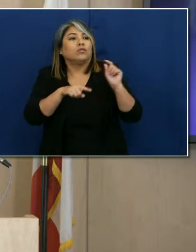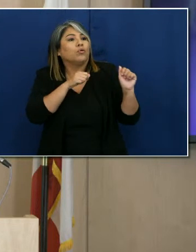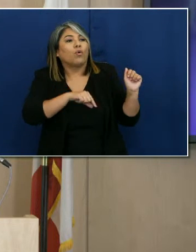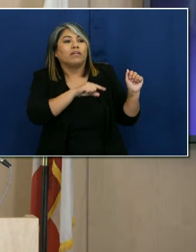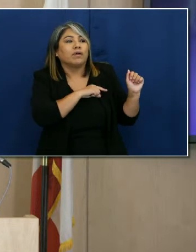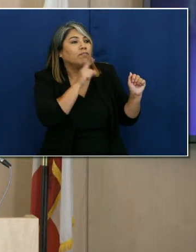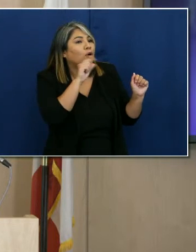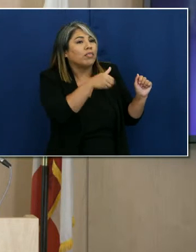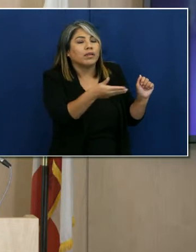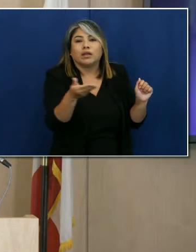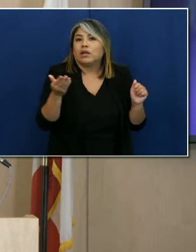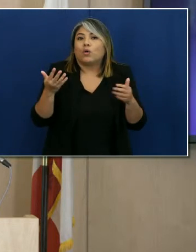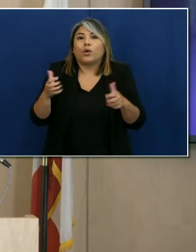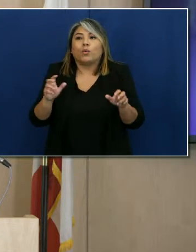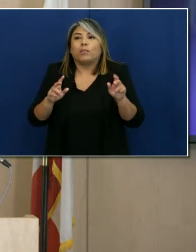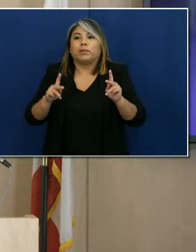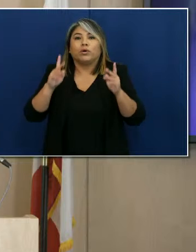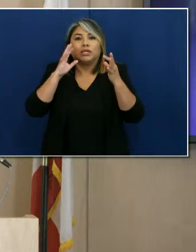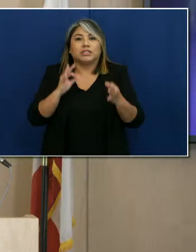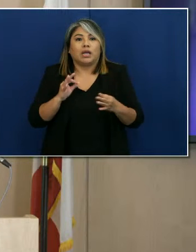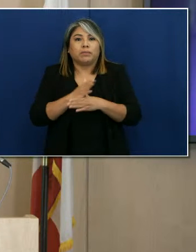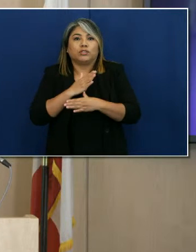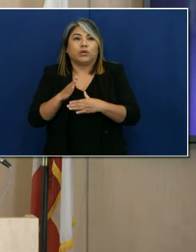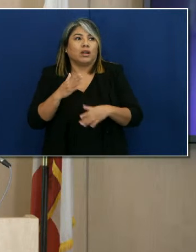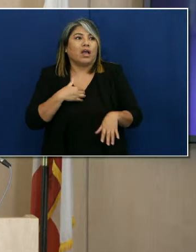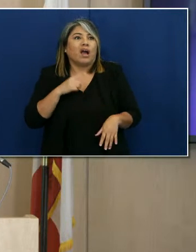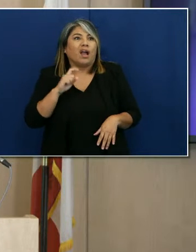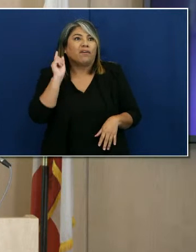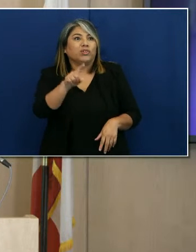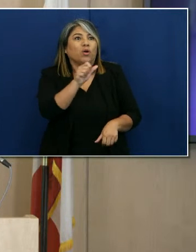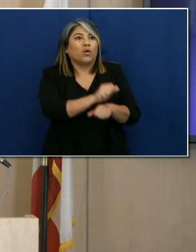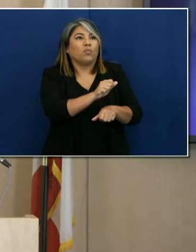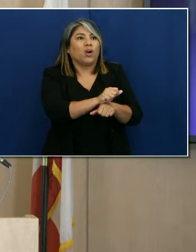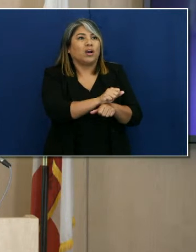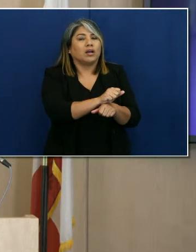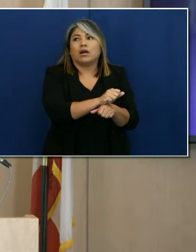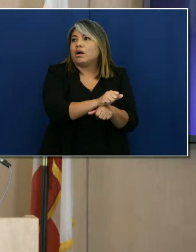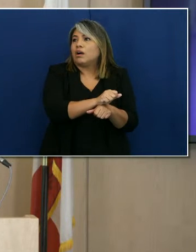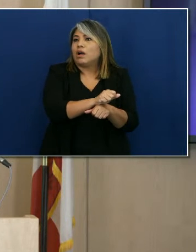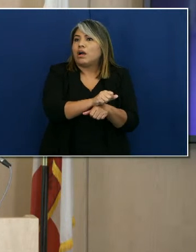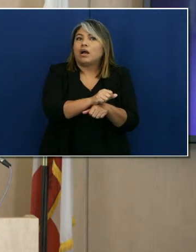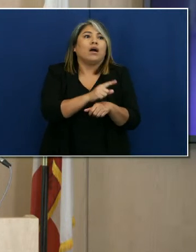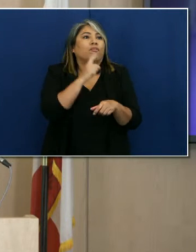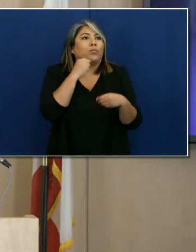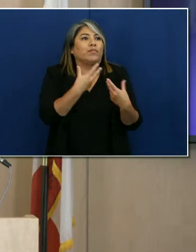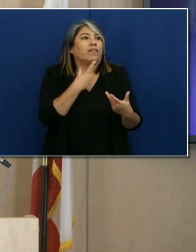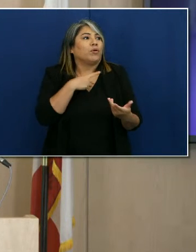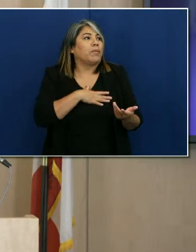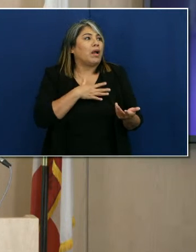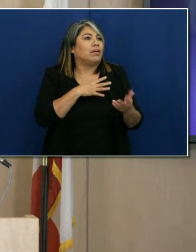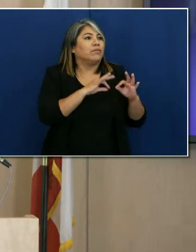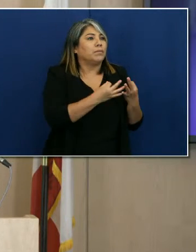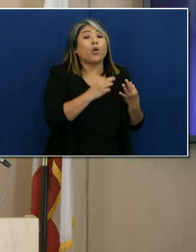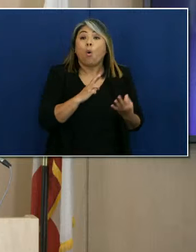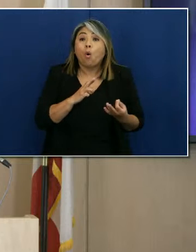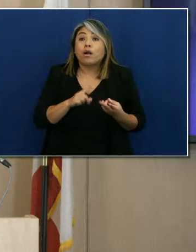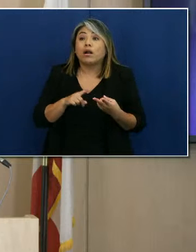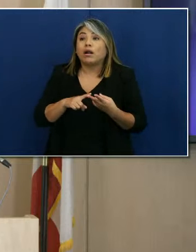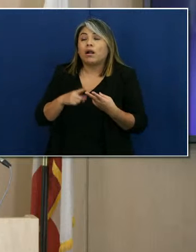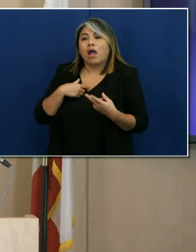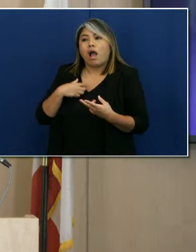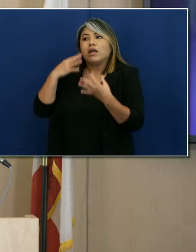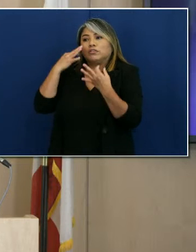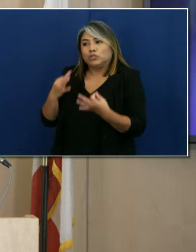things that are there. Again, we don't want someone to make a choice between I have to go to work in order to provide for my family, or I choose